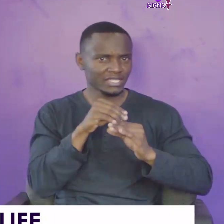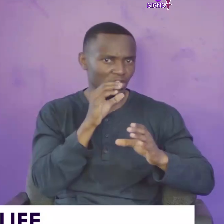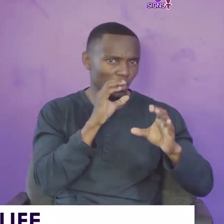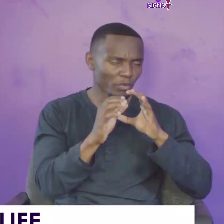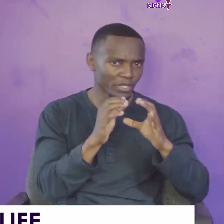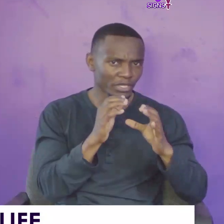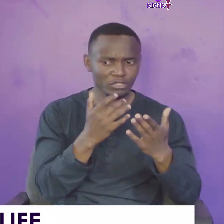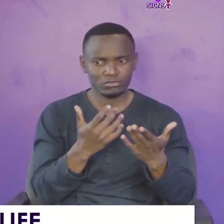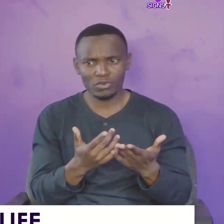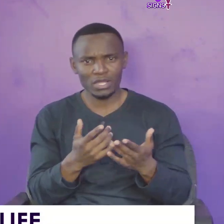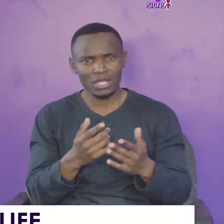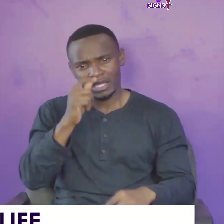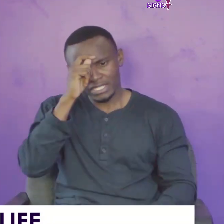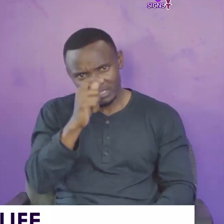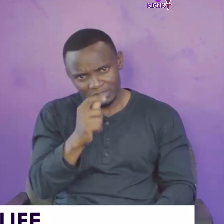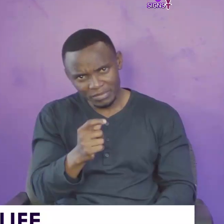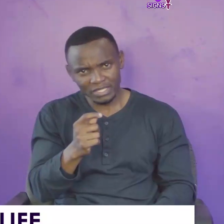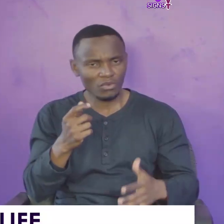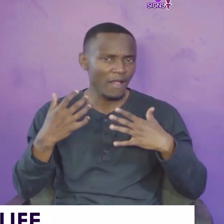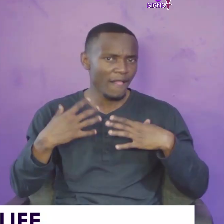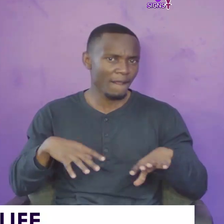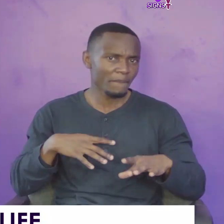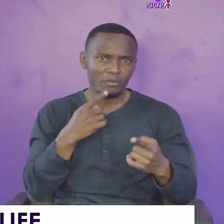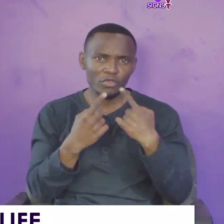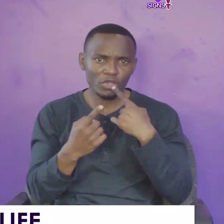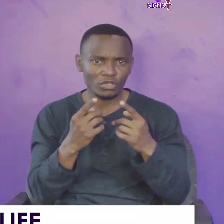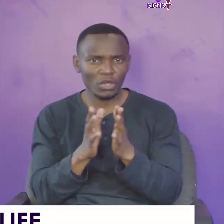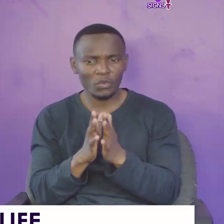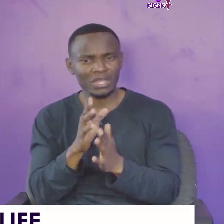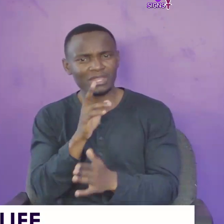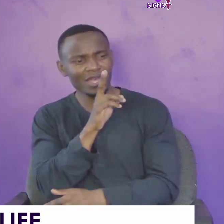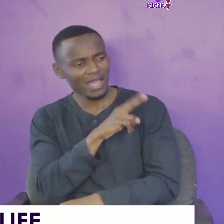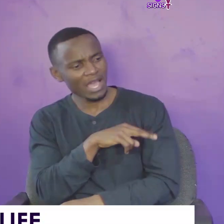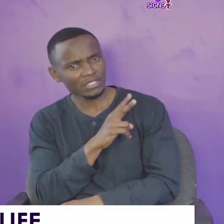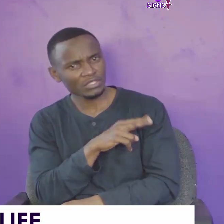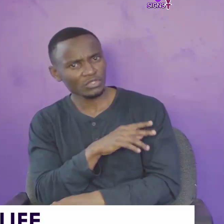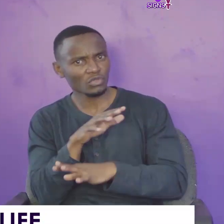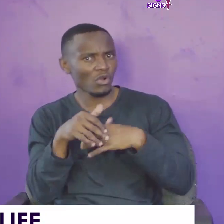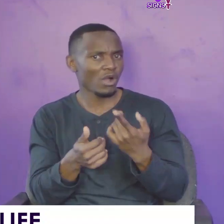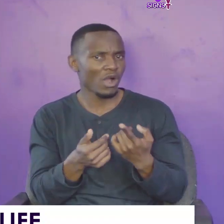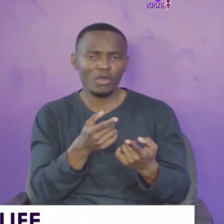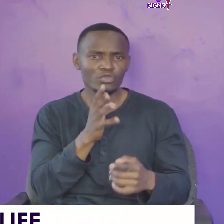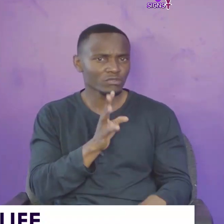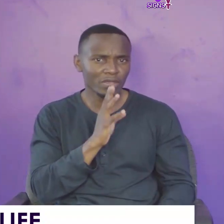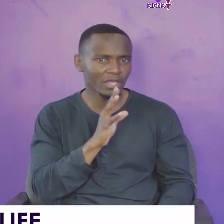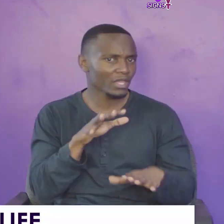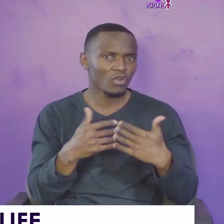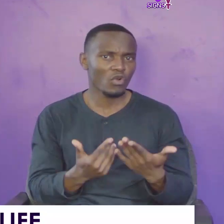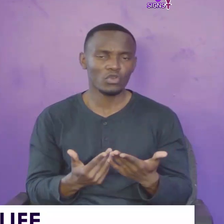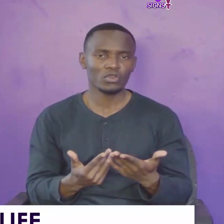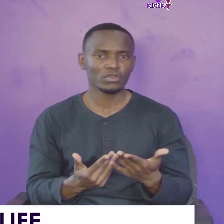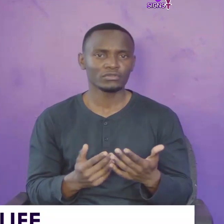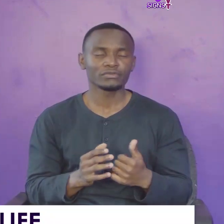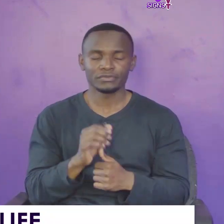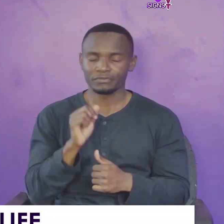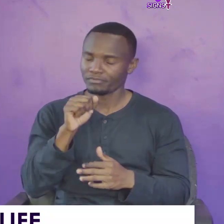respecting the people you are talking to? Yes. Attitude in the way you are talking, or what are you talking about? Yes, all of